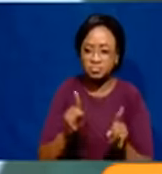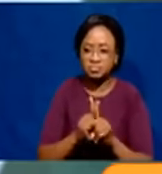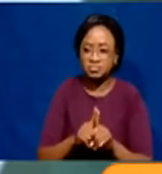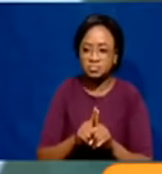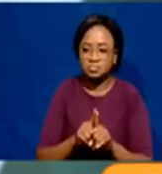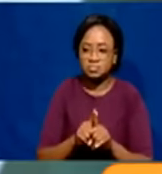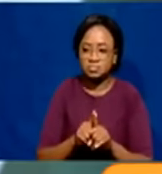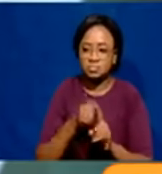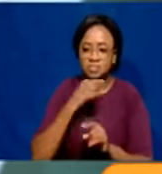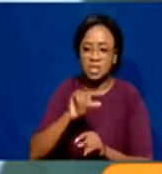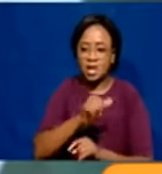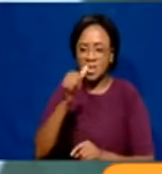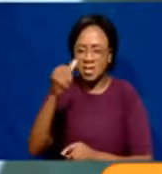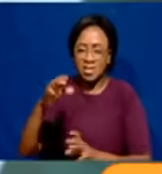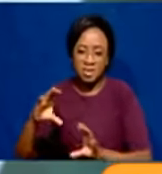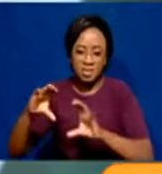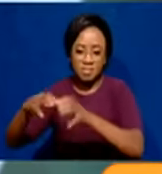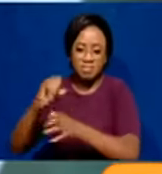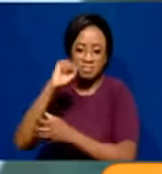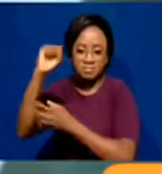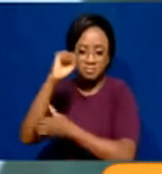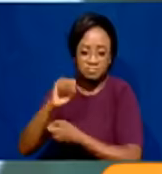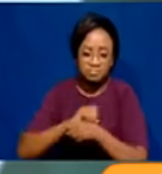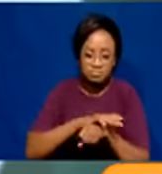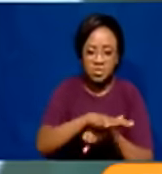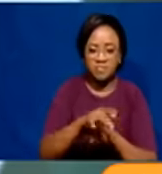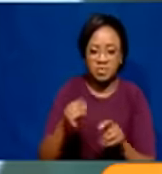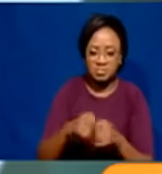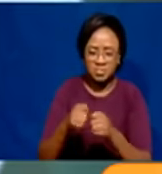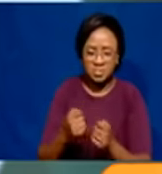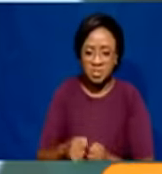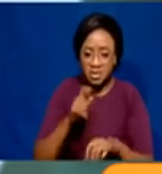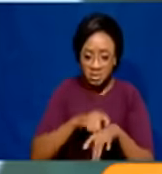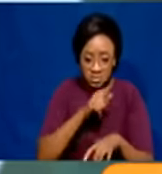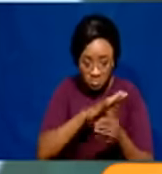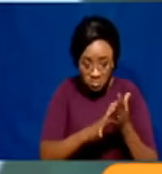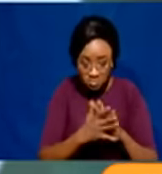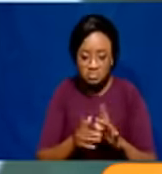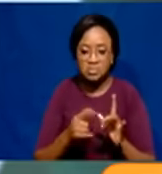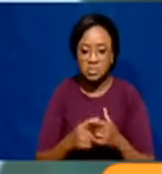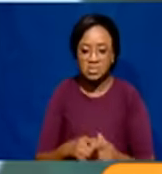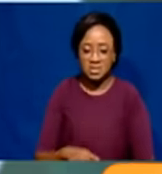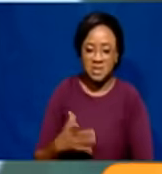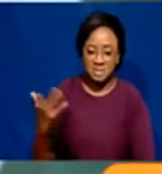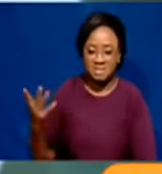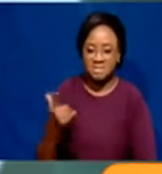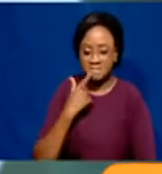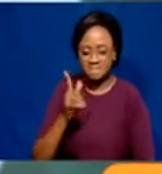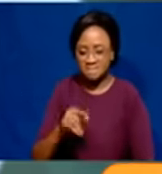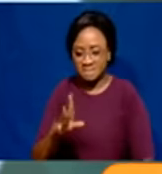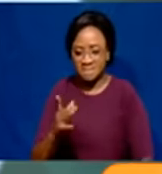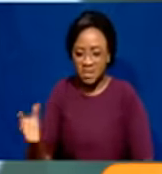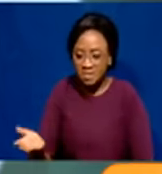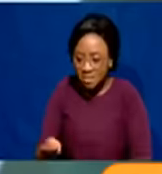cite coercion by some other faction. And then, once they're off the hook, proceed to appoint them to a plum government